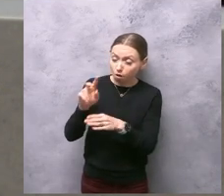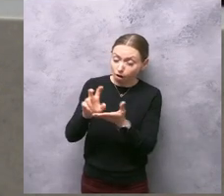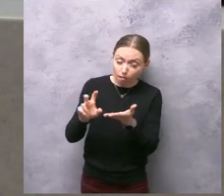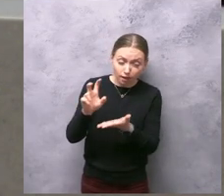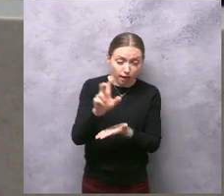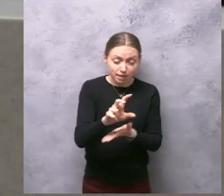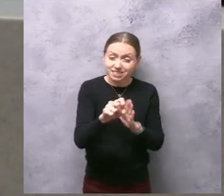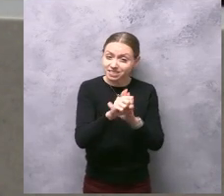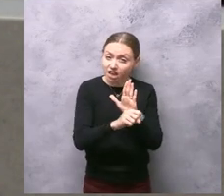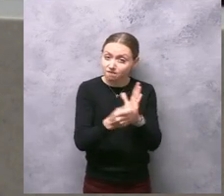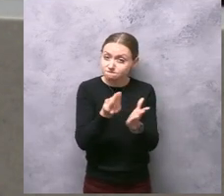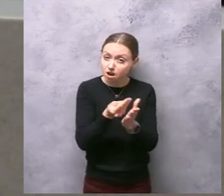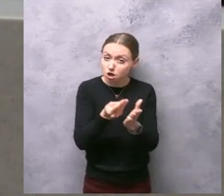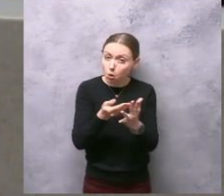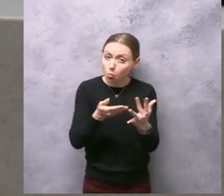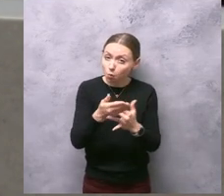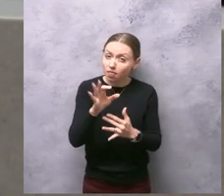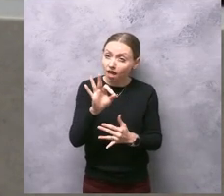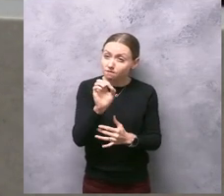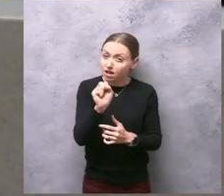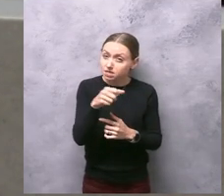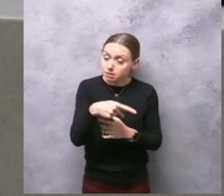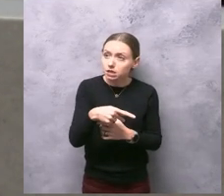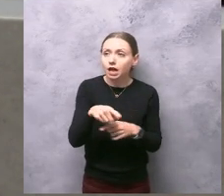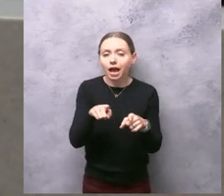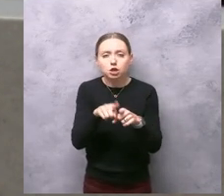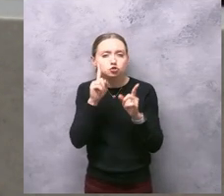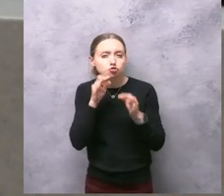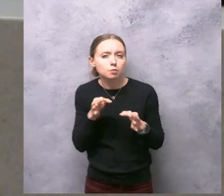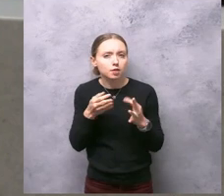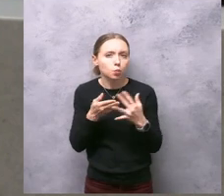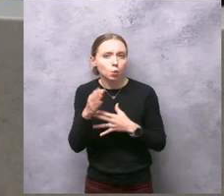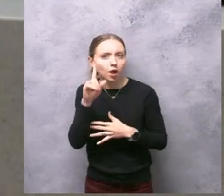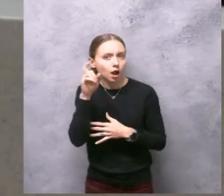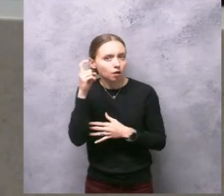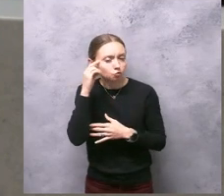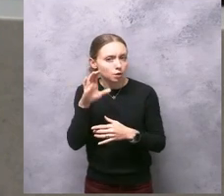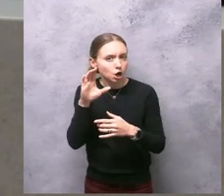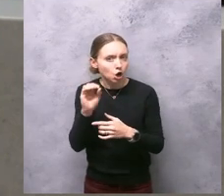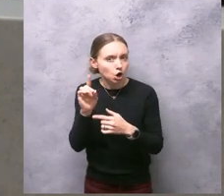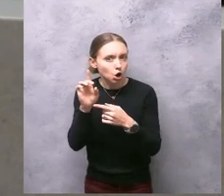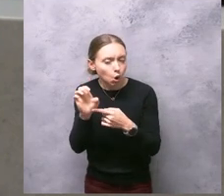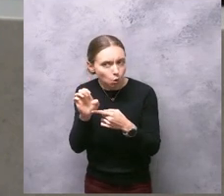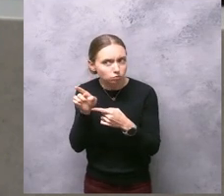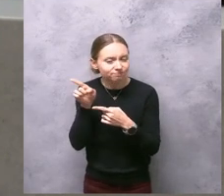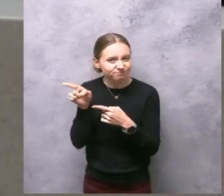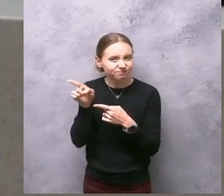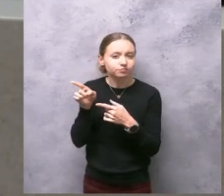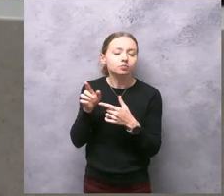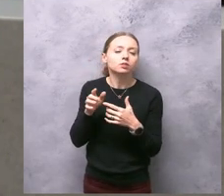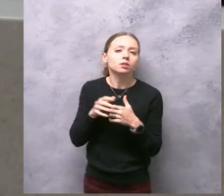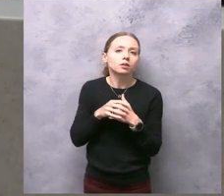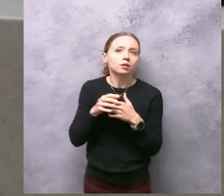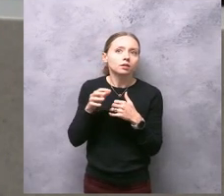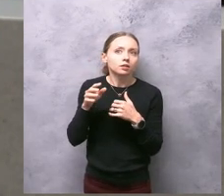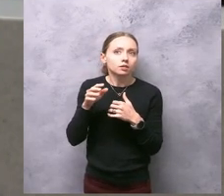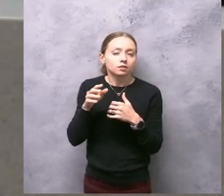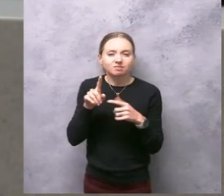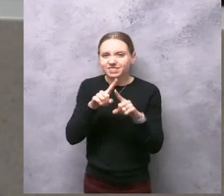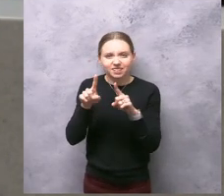school districts under the FSP as determined by Government Code Section 403.302, Subsection D2, and TCEC